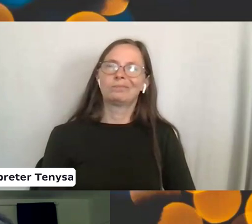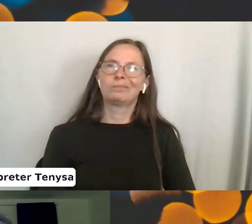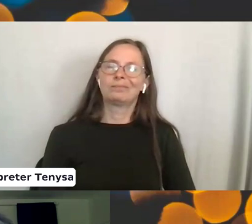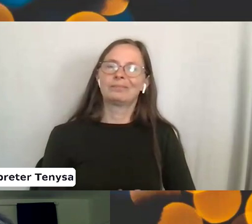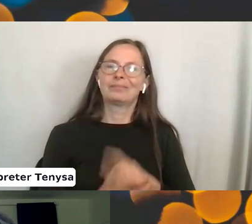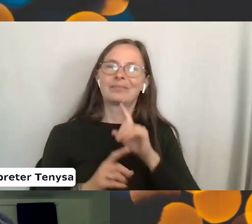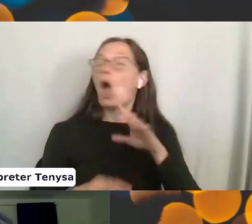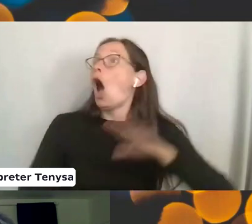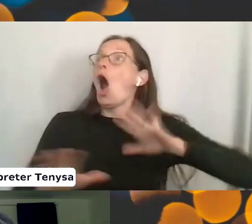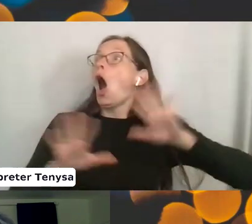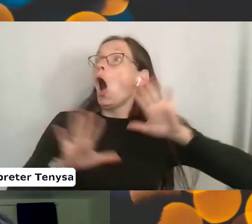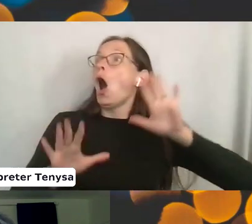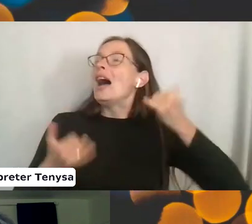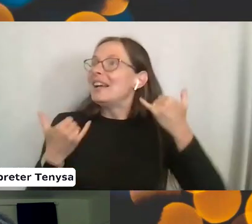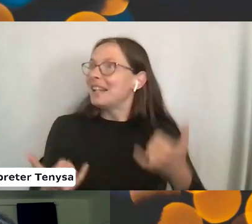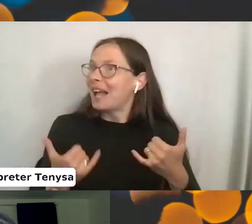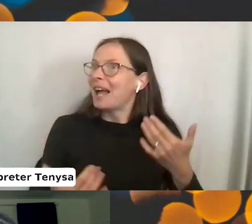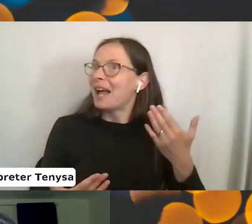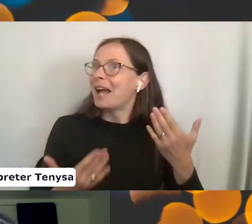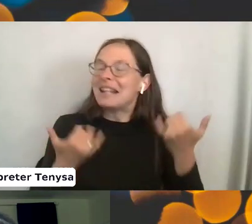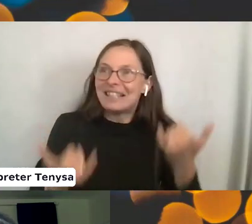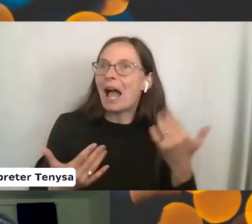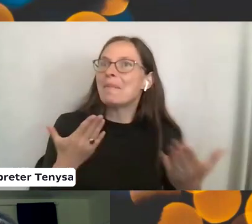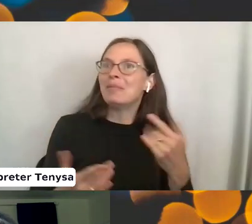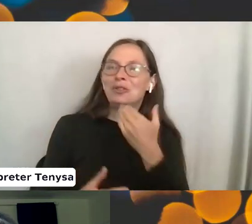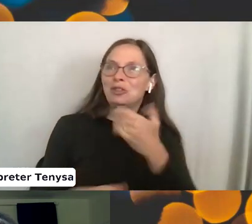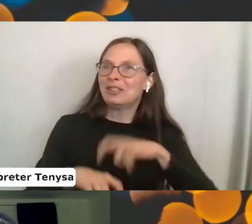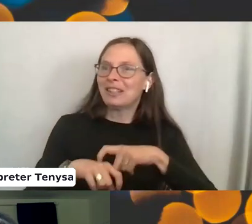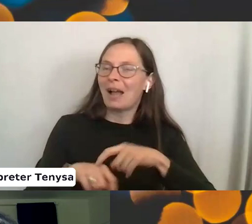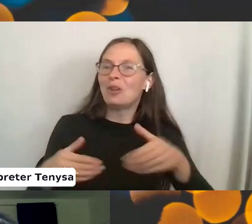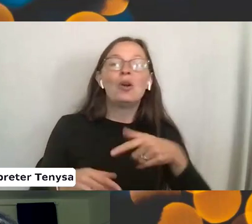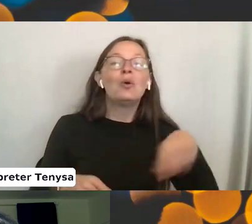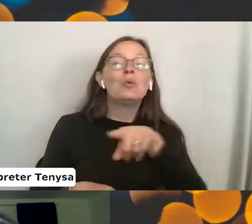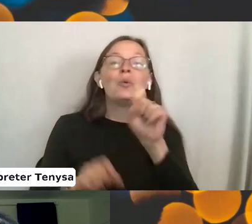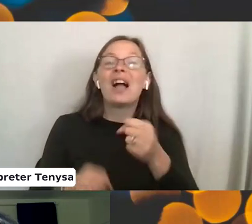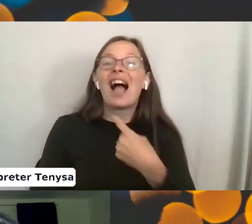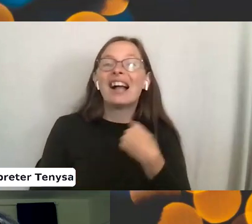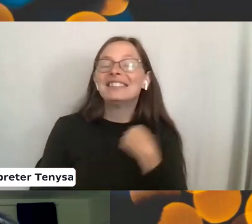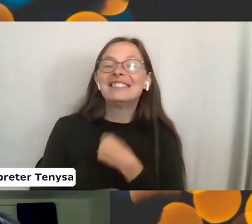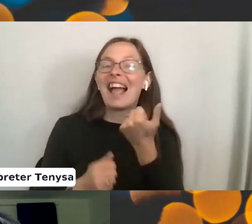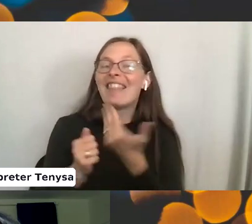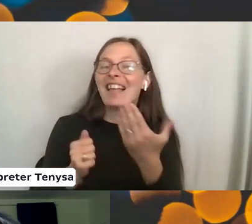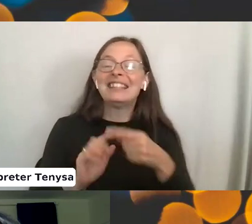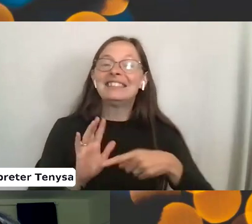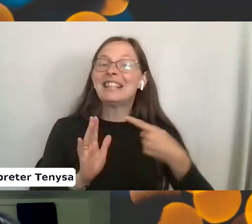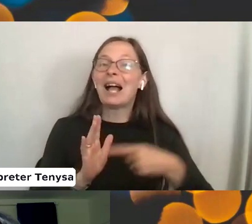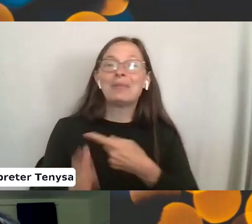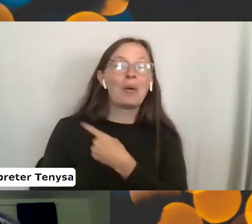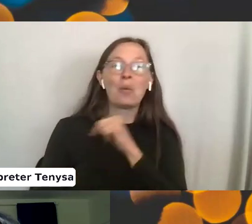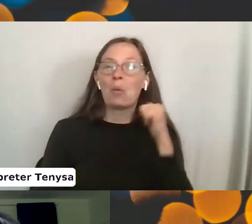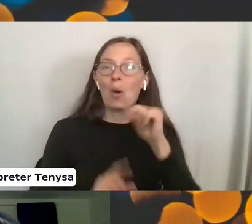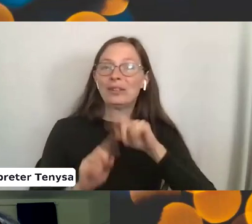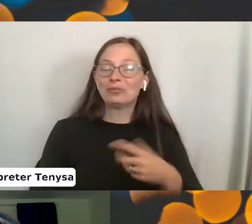Canceled. Oh, now may be the time to introduce the you can ask us anything, and sometimes we won't answer.